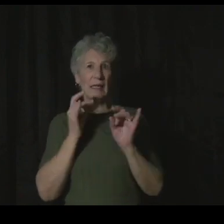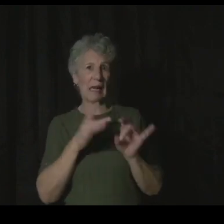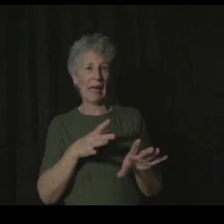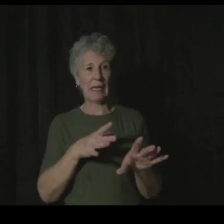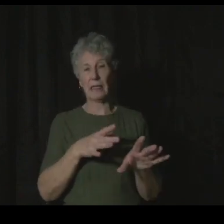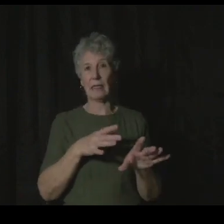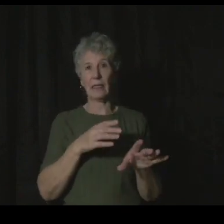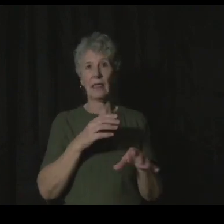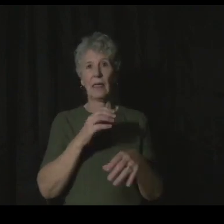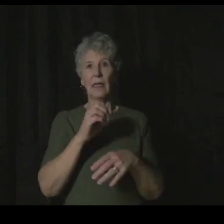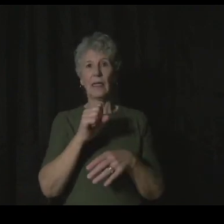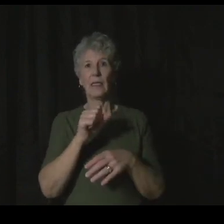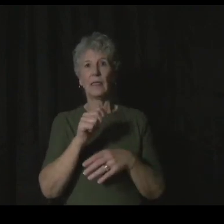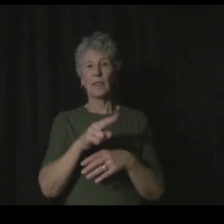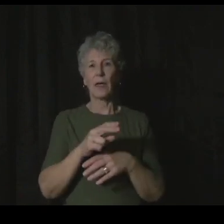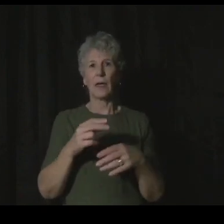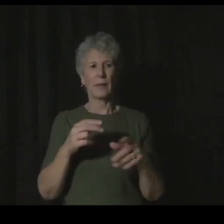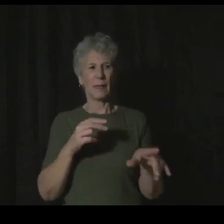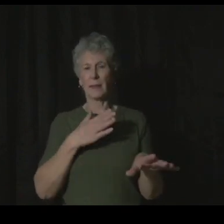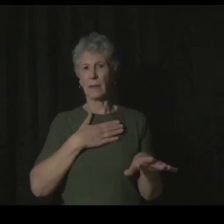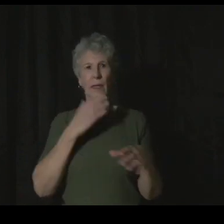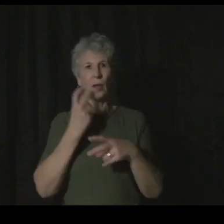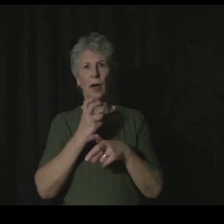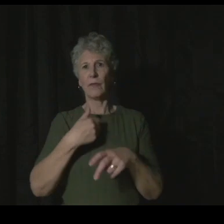My difficulty is how could he say he loved Jacob?"